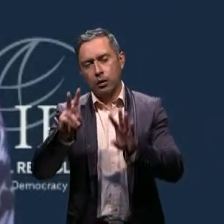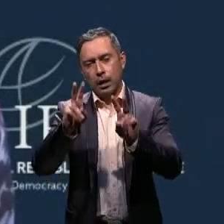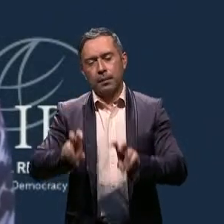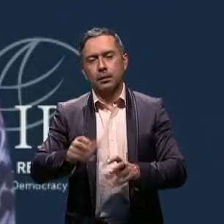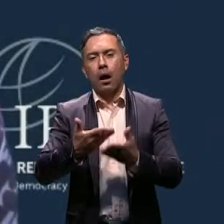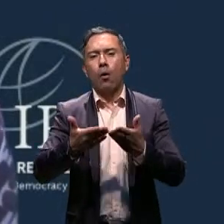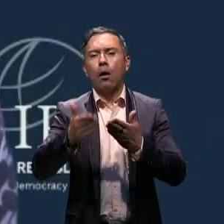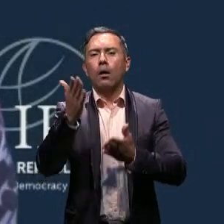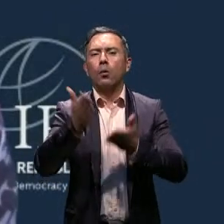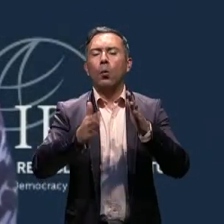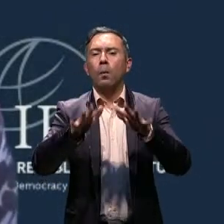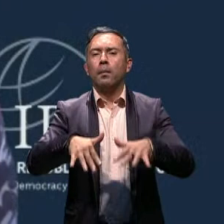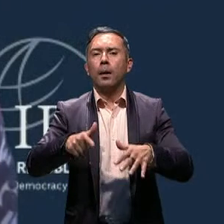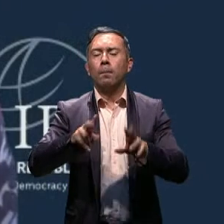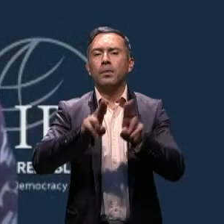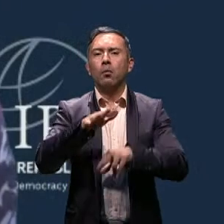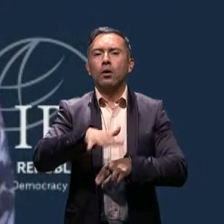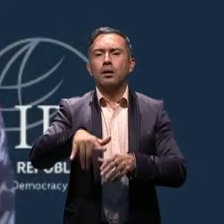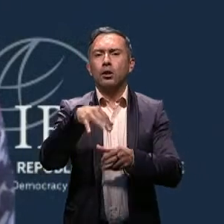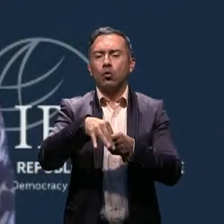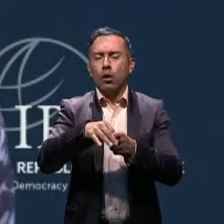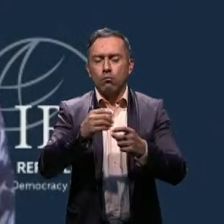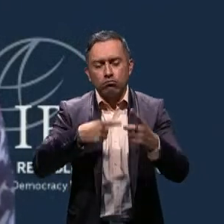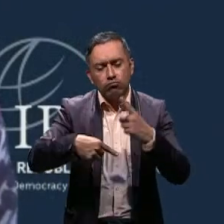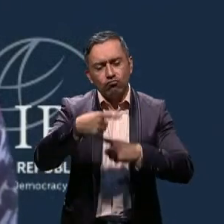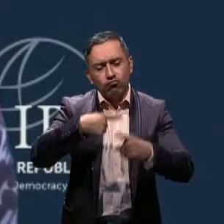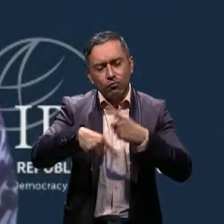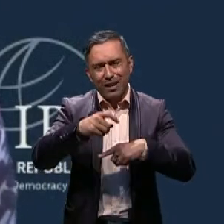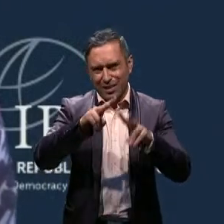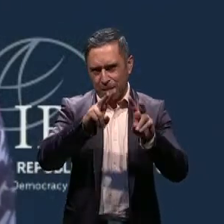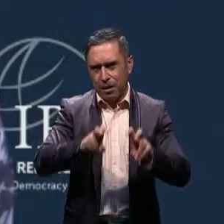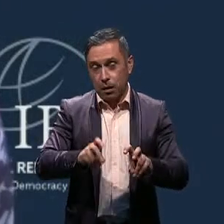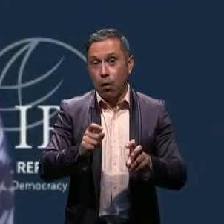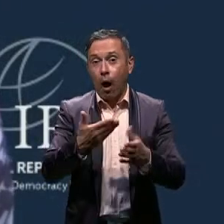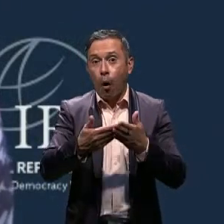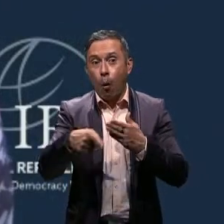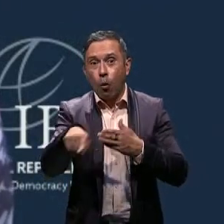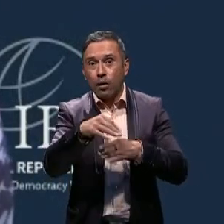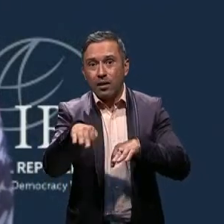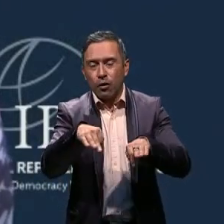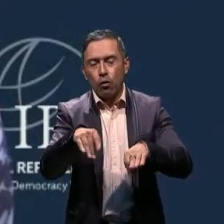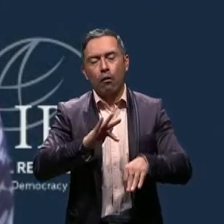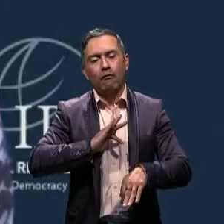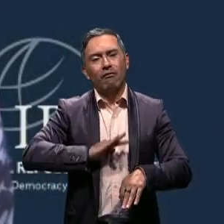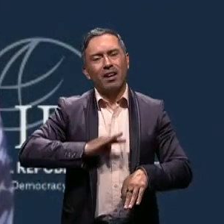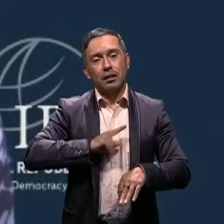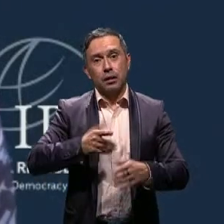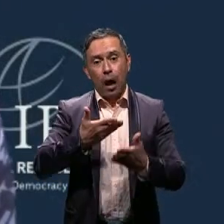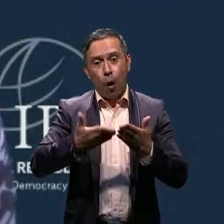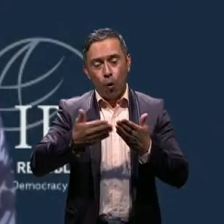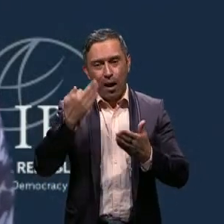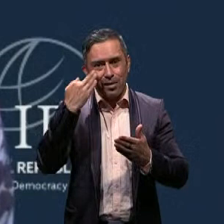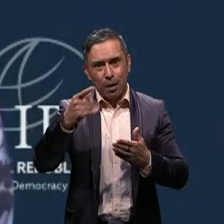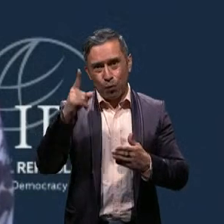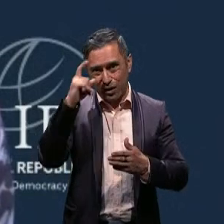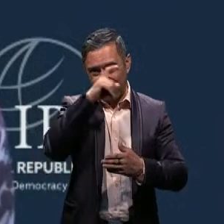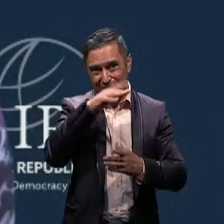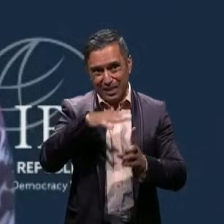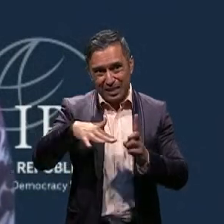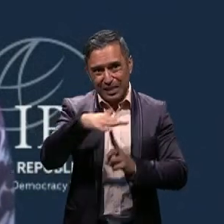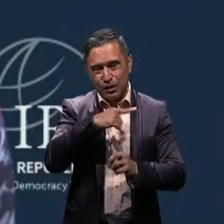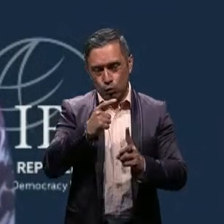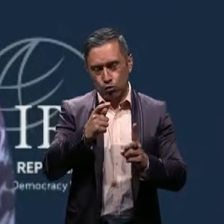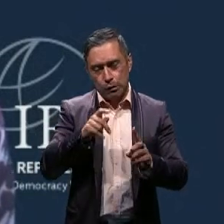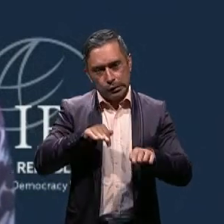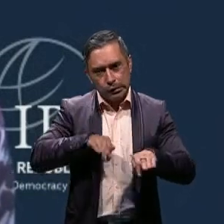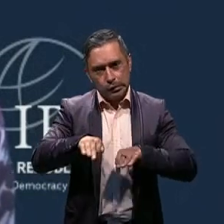discussed in this summit for electoral democracy. And once again, congratulations, because this work is